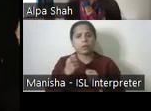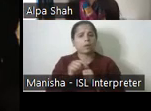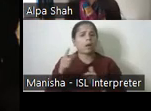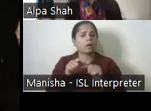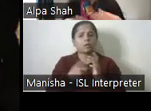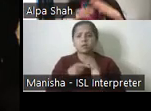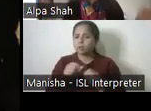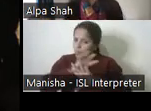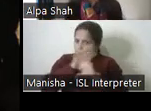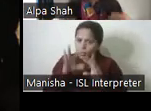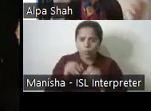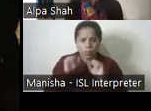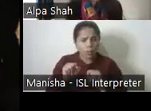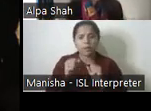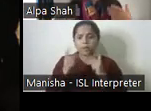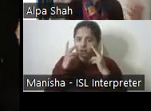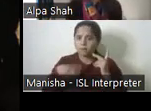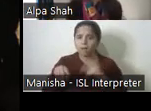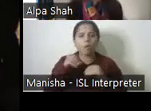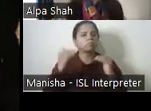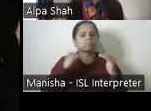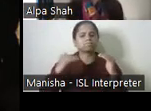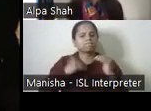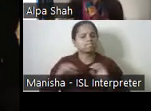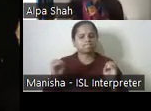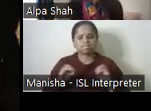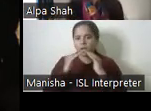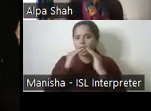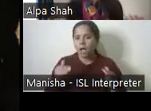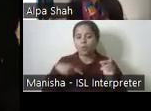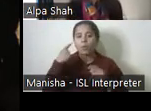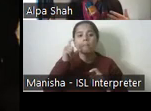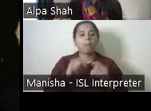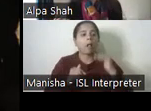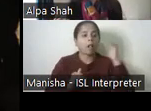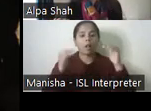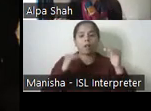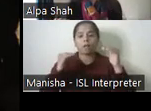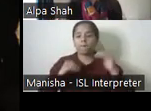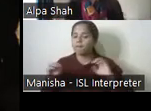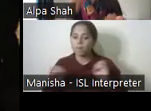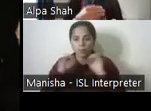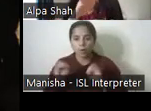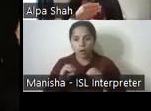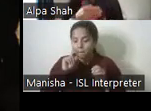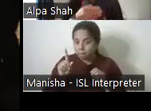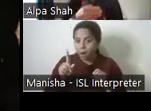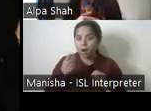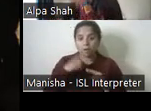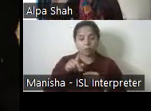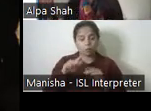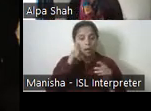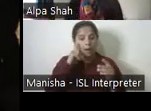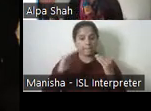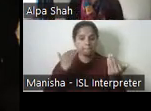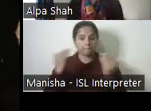totally egalitarian, that there's no hierarchy within households, and inequality within households. But when you compare